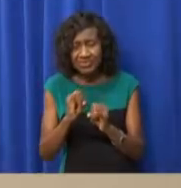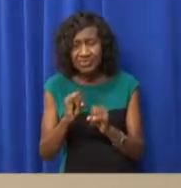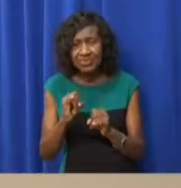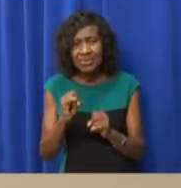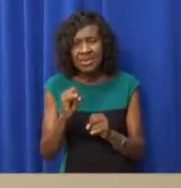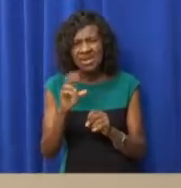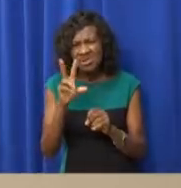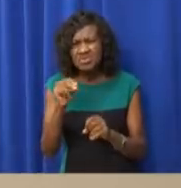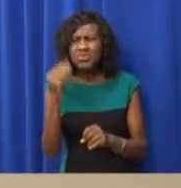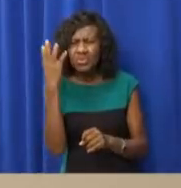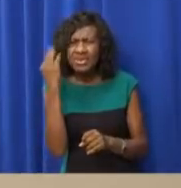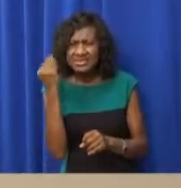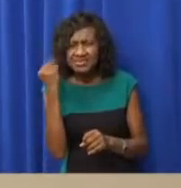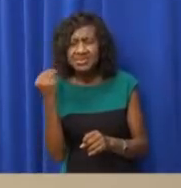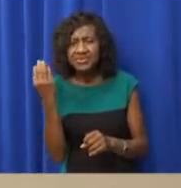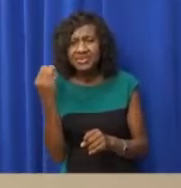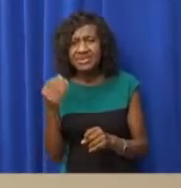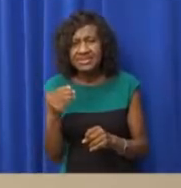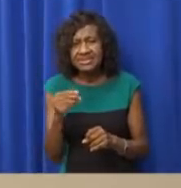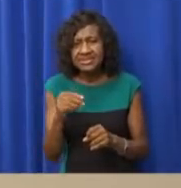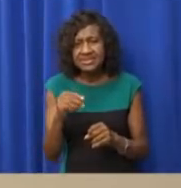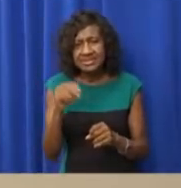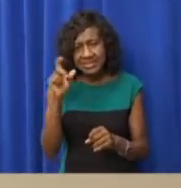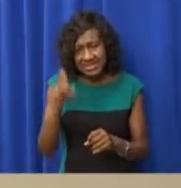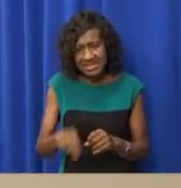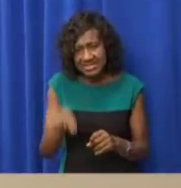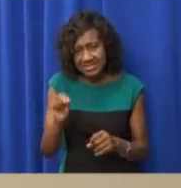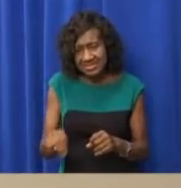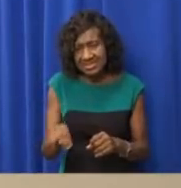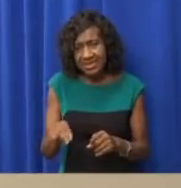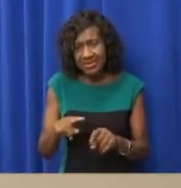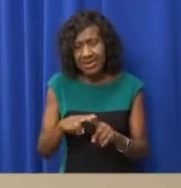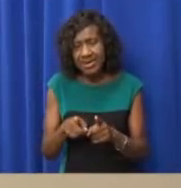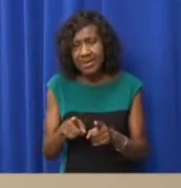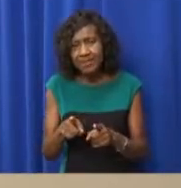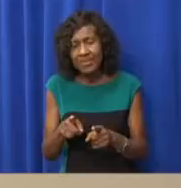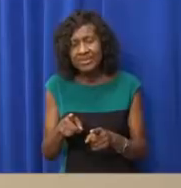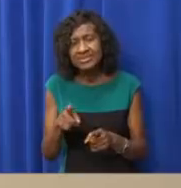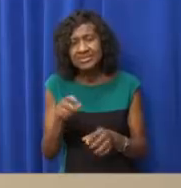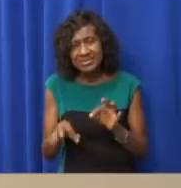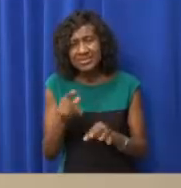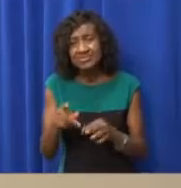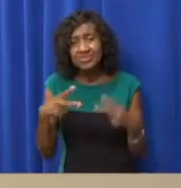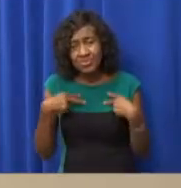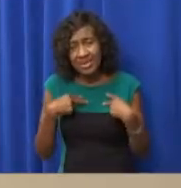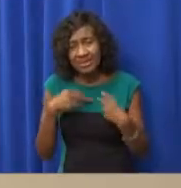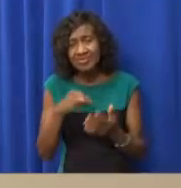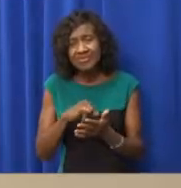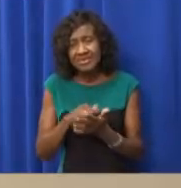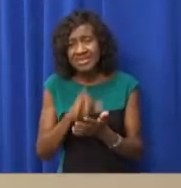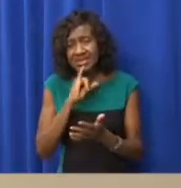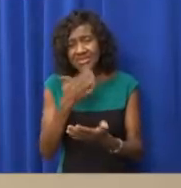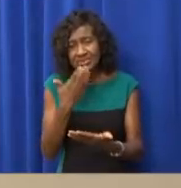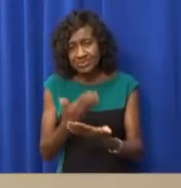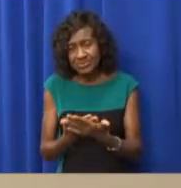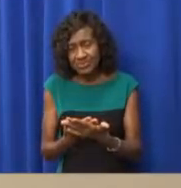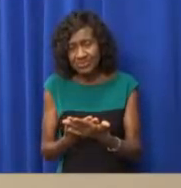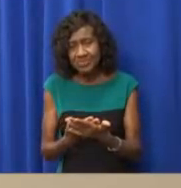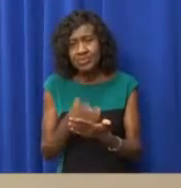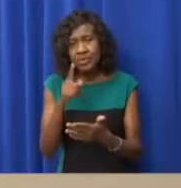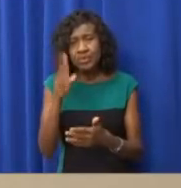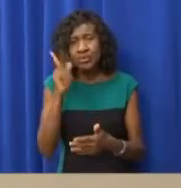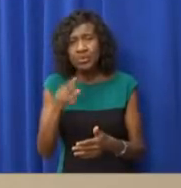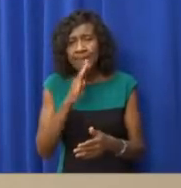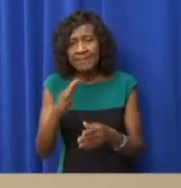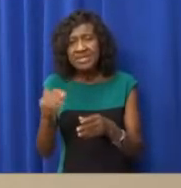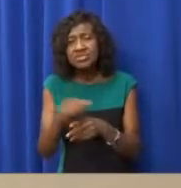Cayman Islands Cadet Corps or similar military organisation is really welcomed. And full training will be provided,